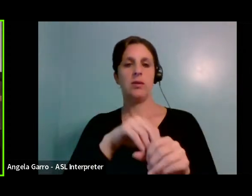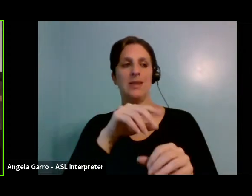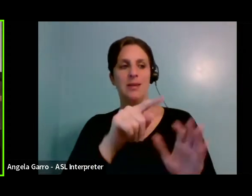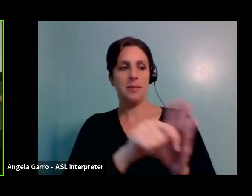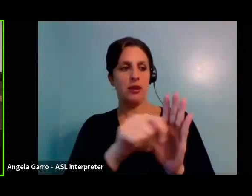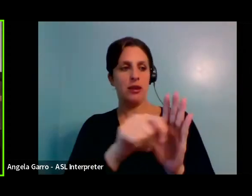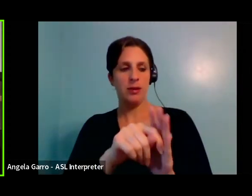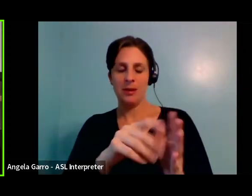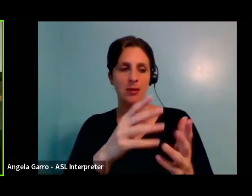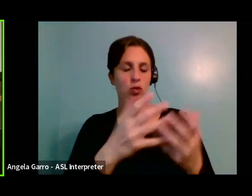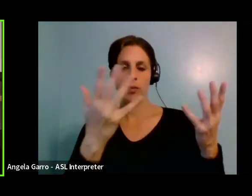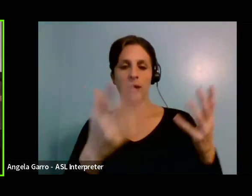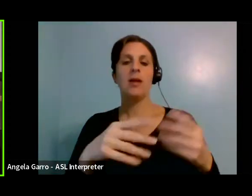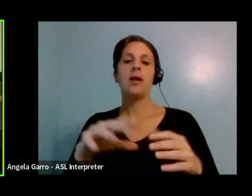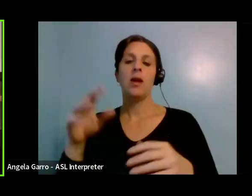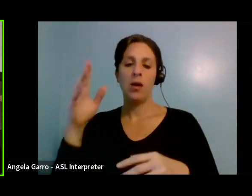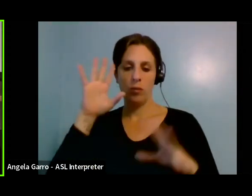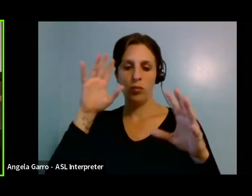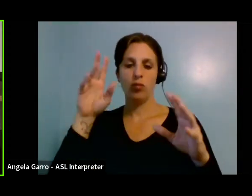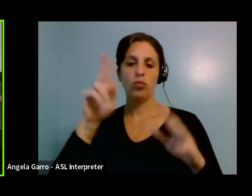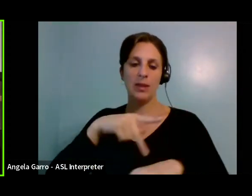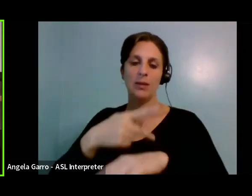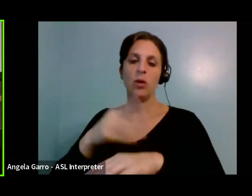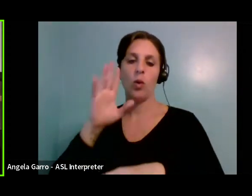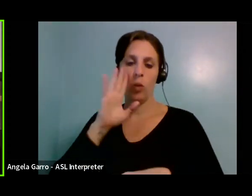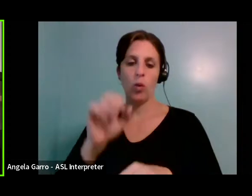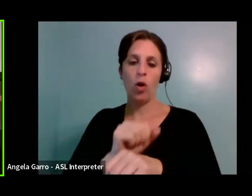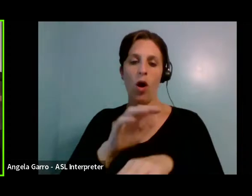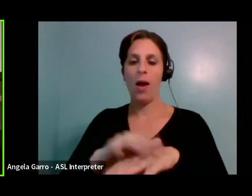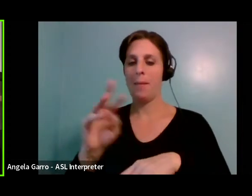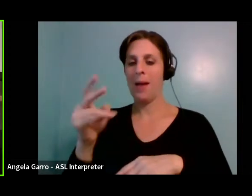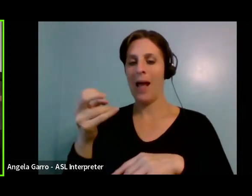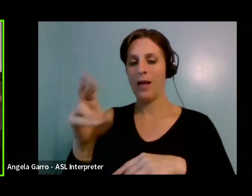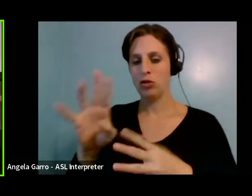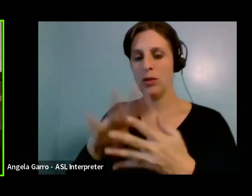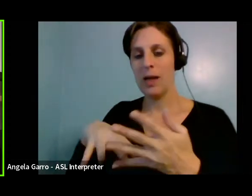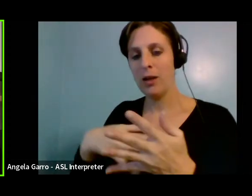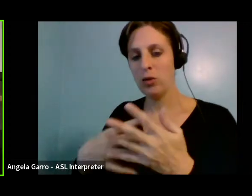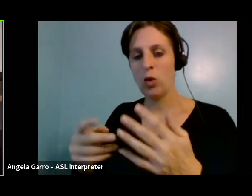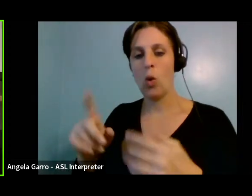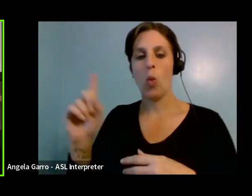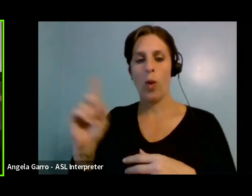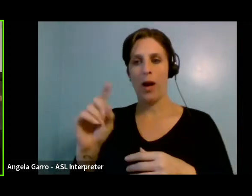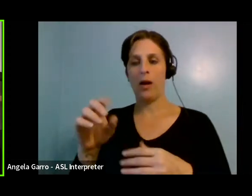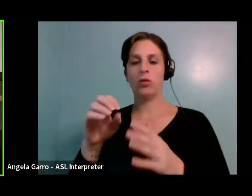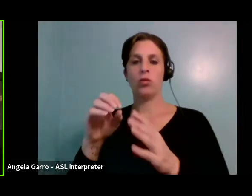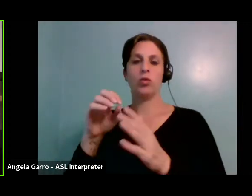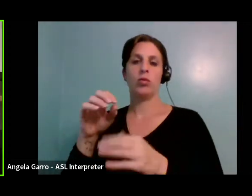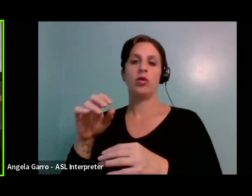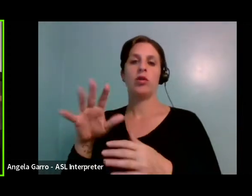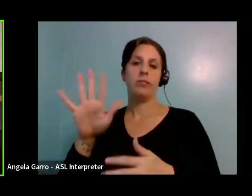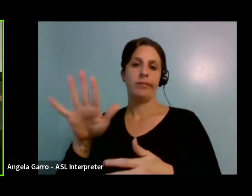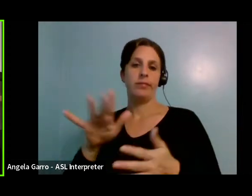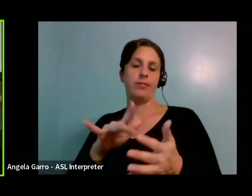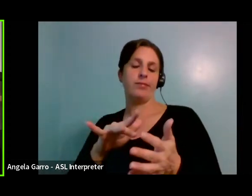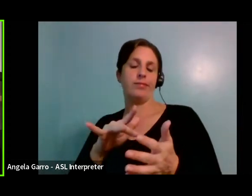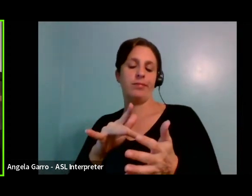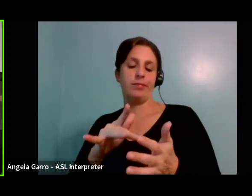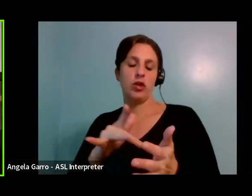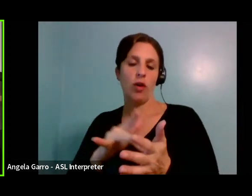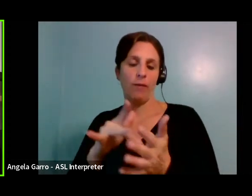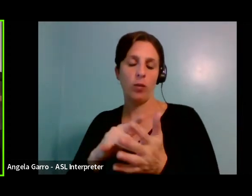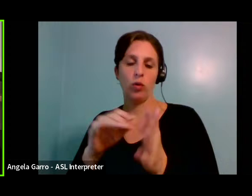master schedule next year on where sophomore student athletes are placed in their PE classes throughout the